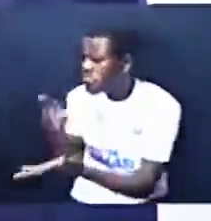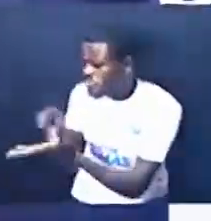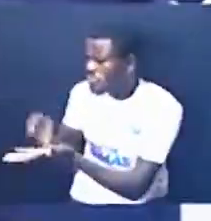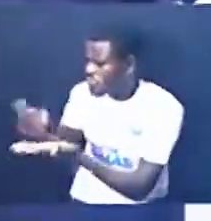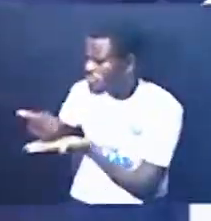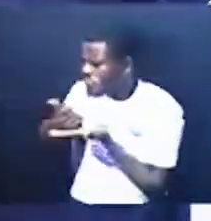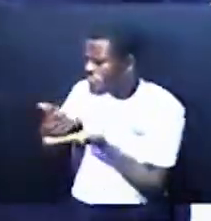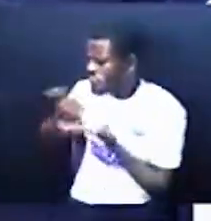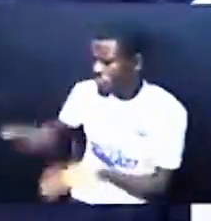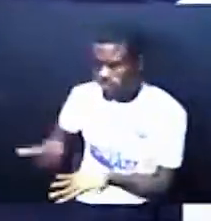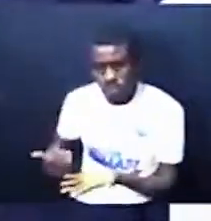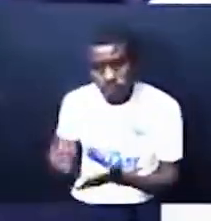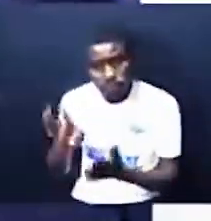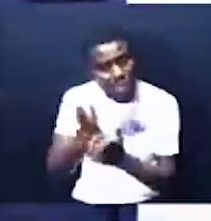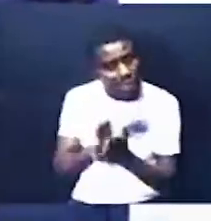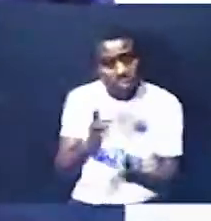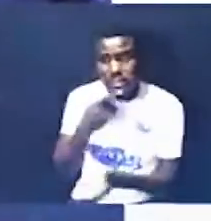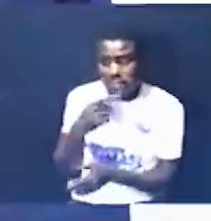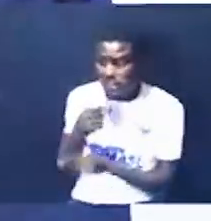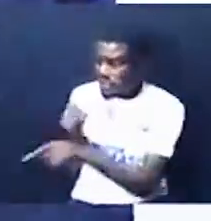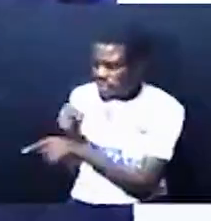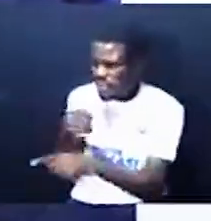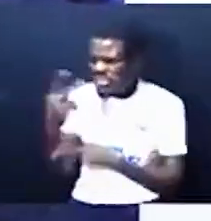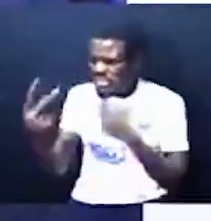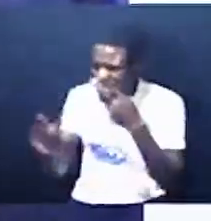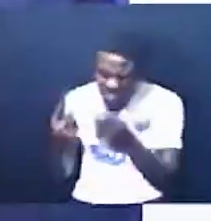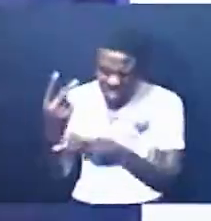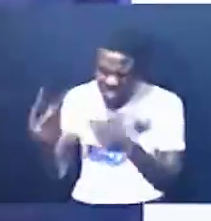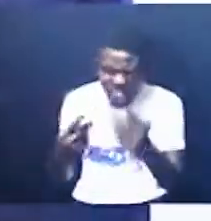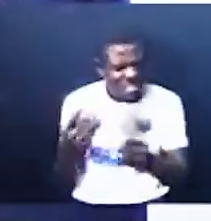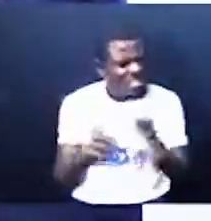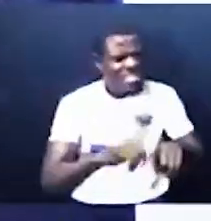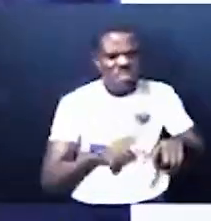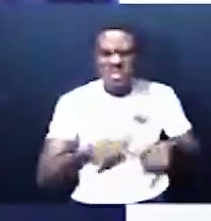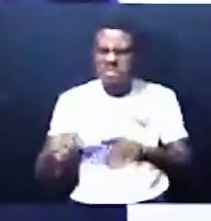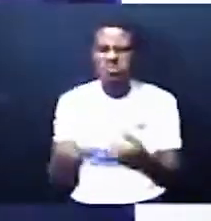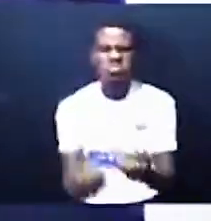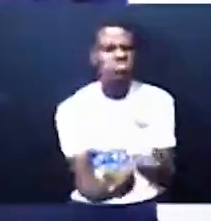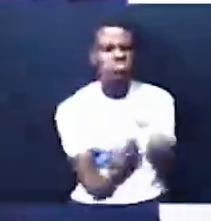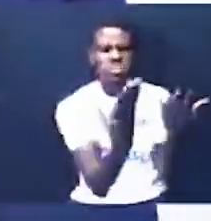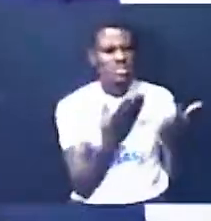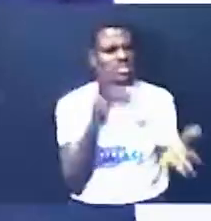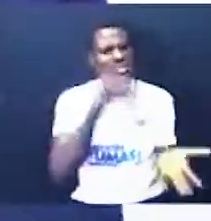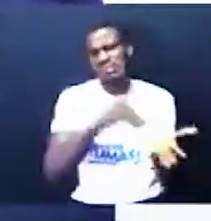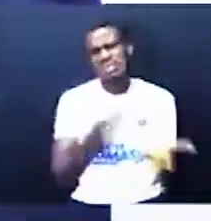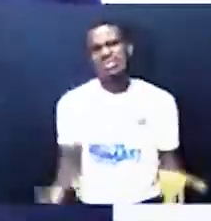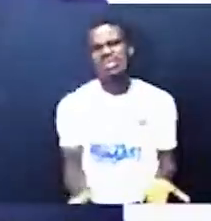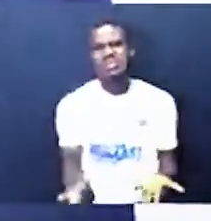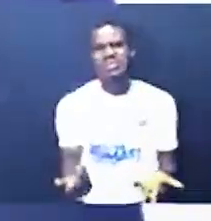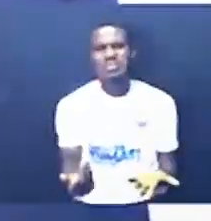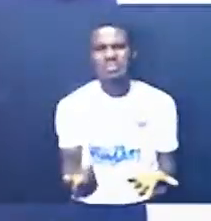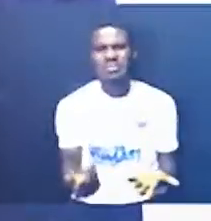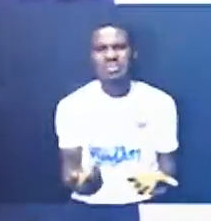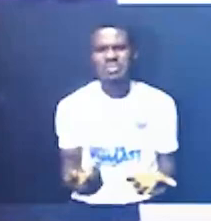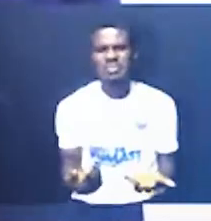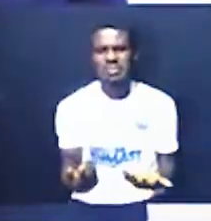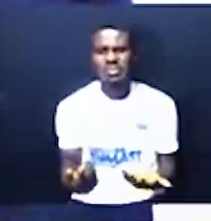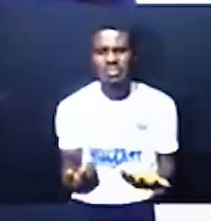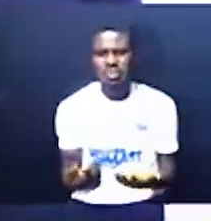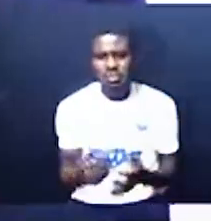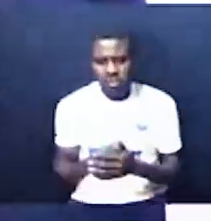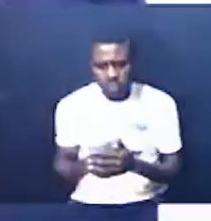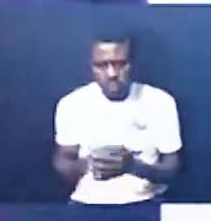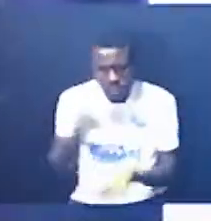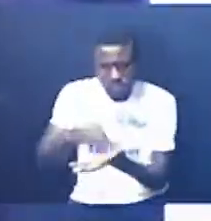doctors. And scripture says that she has suffered under the hands of many doctors. That should not be it. Because doctors are supposed to